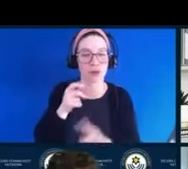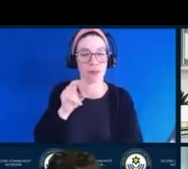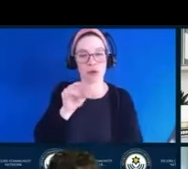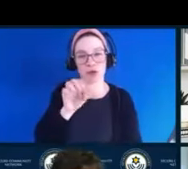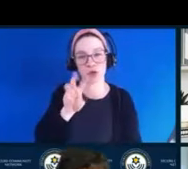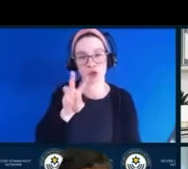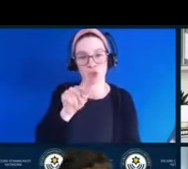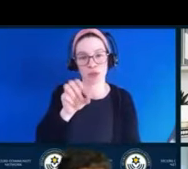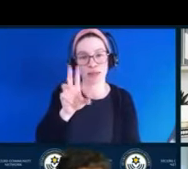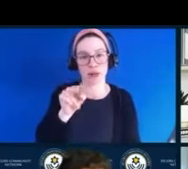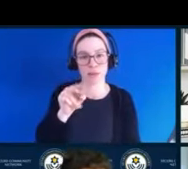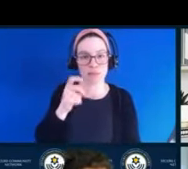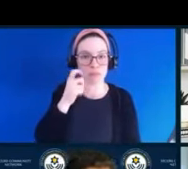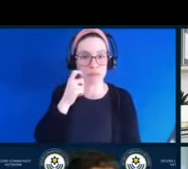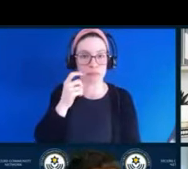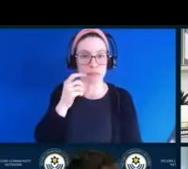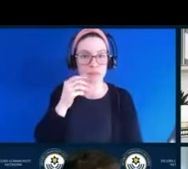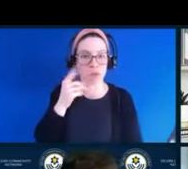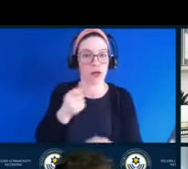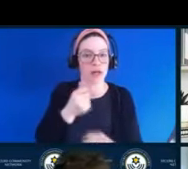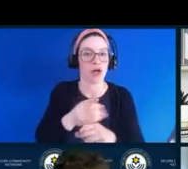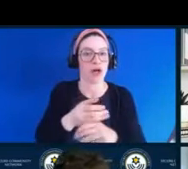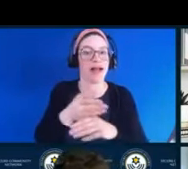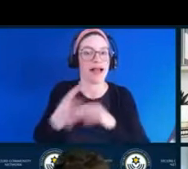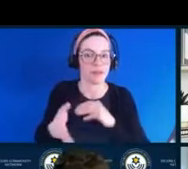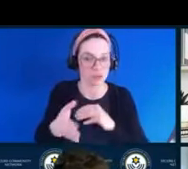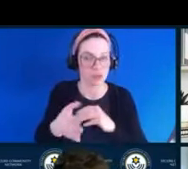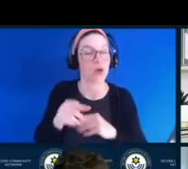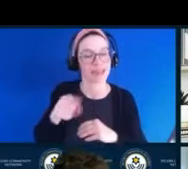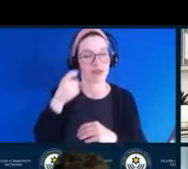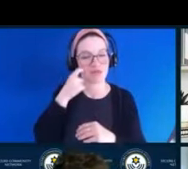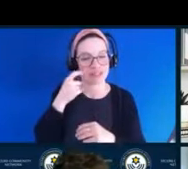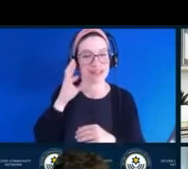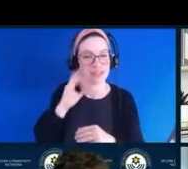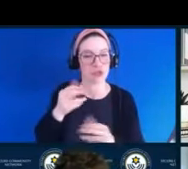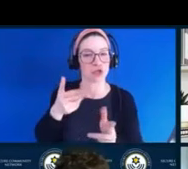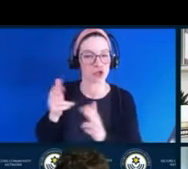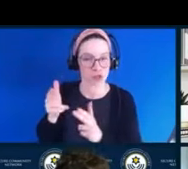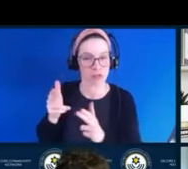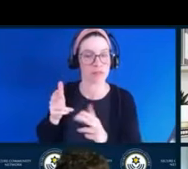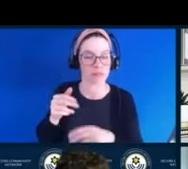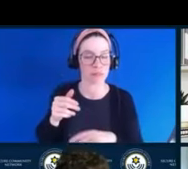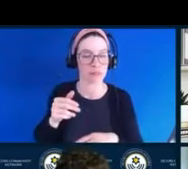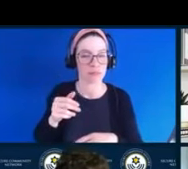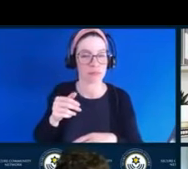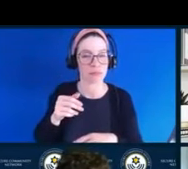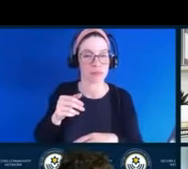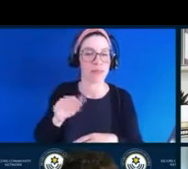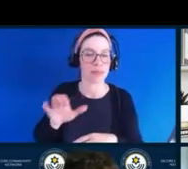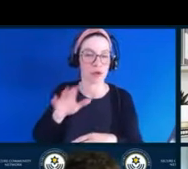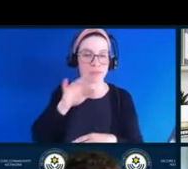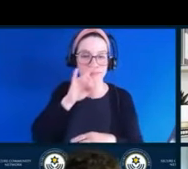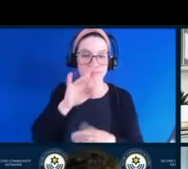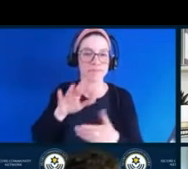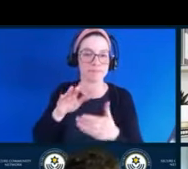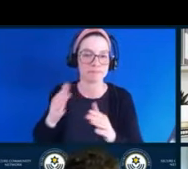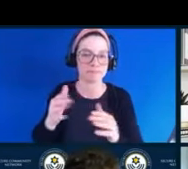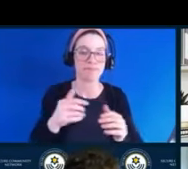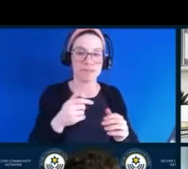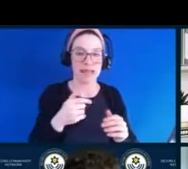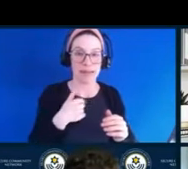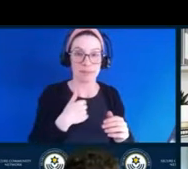was almost a year to the day to the shooting in my community. And it was, you know what, we saw this on the news. It was on the news for a